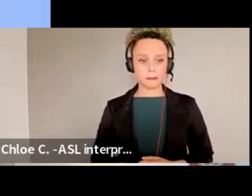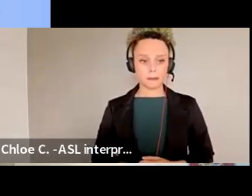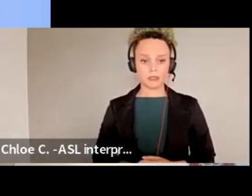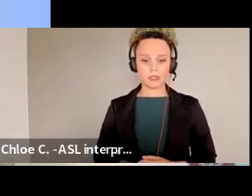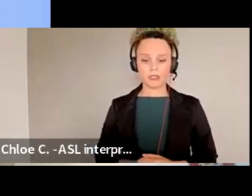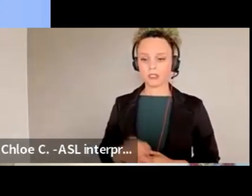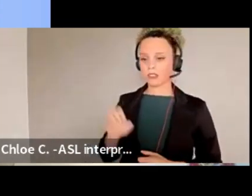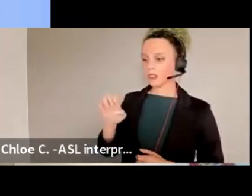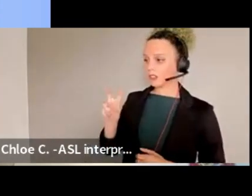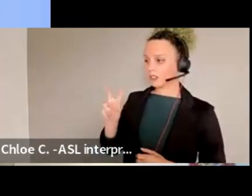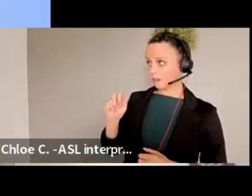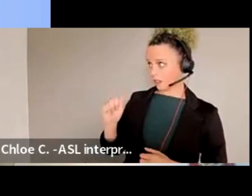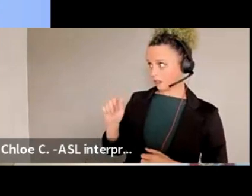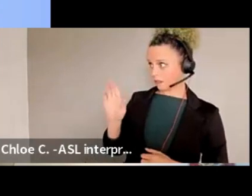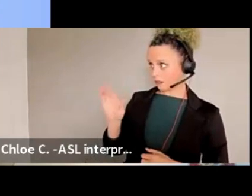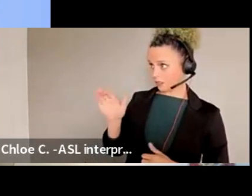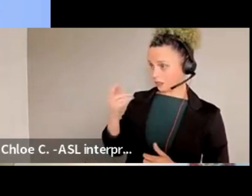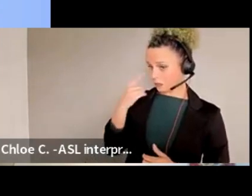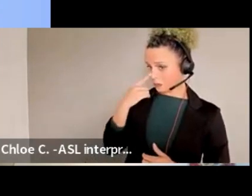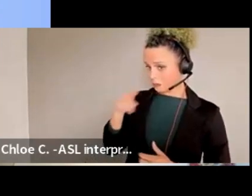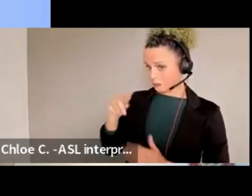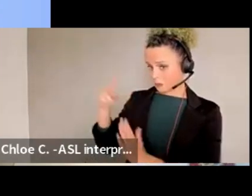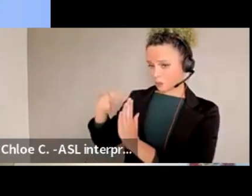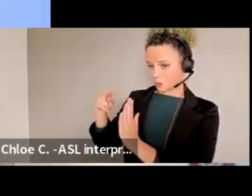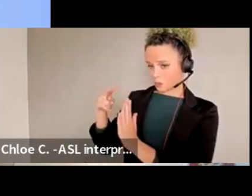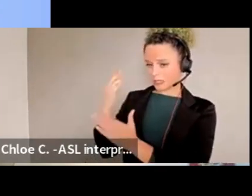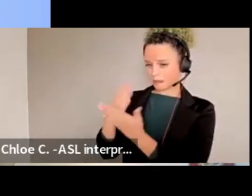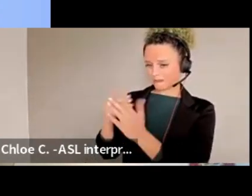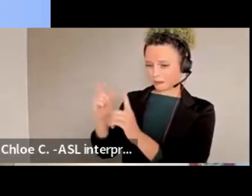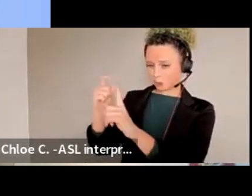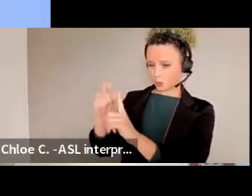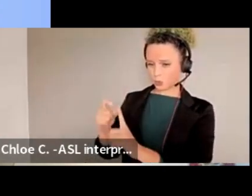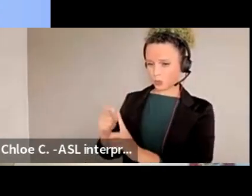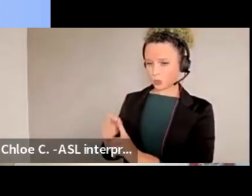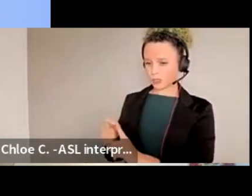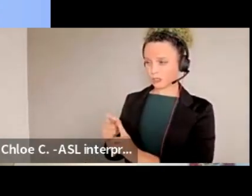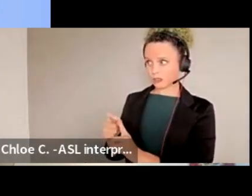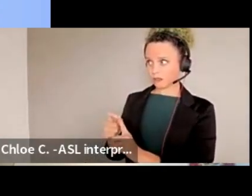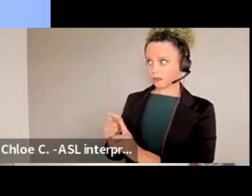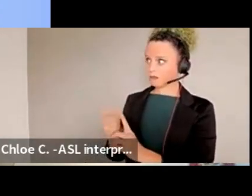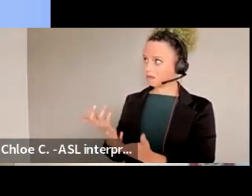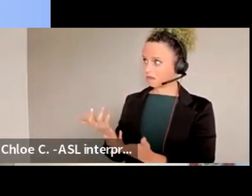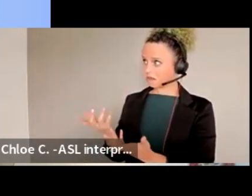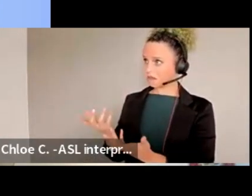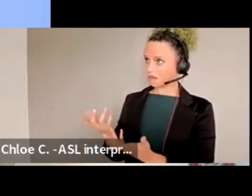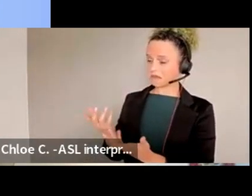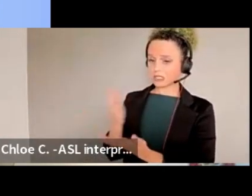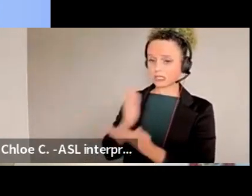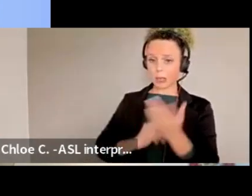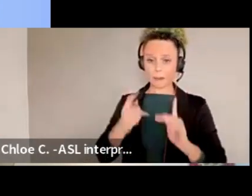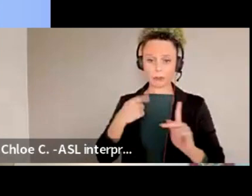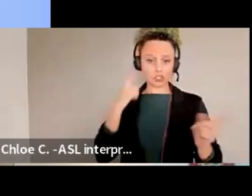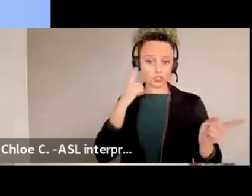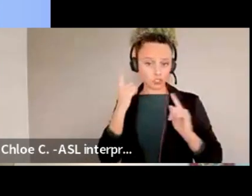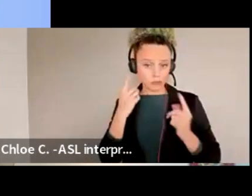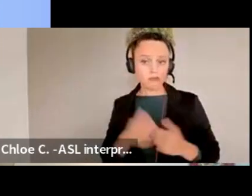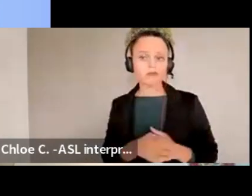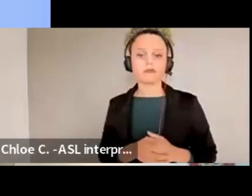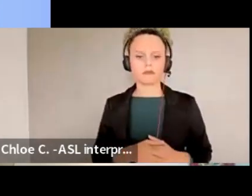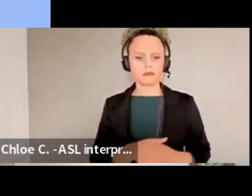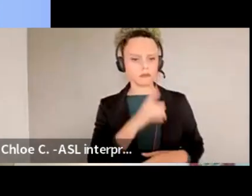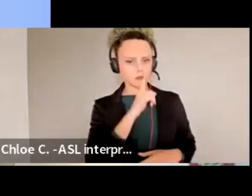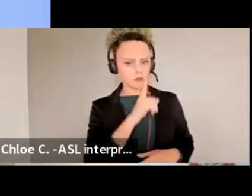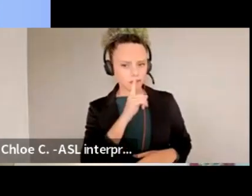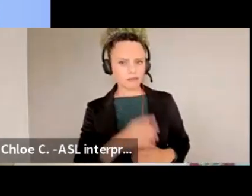And I'll stop there. But let's look. Eva, do you want to read some of the things that are in the chat that people